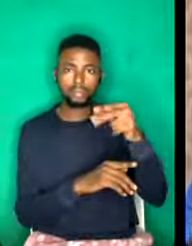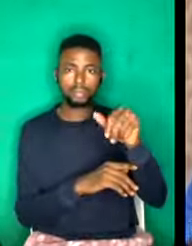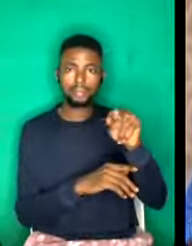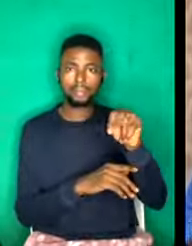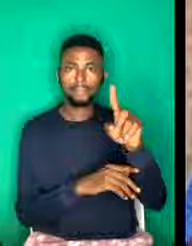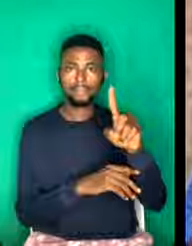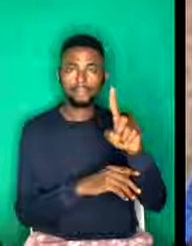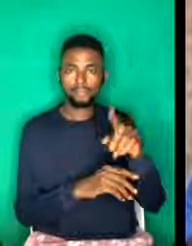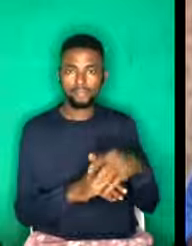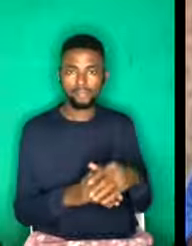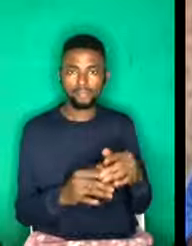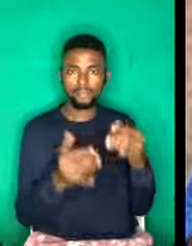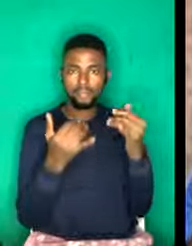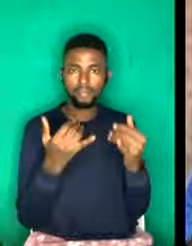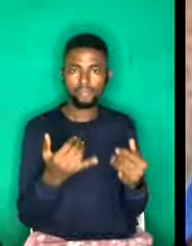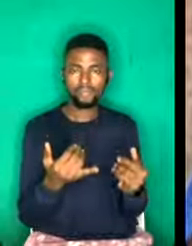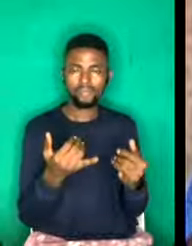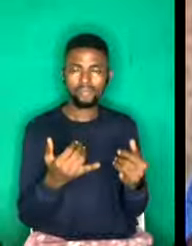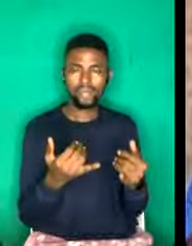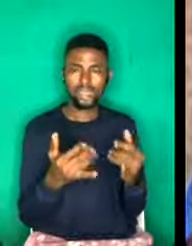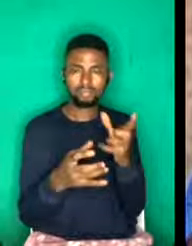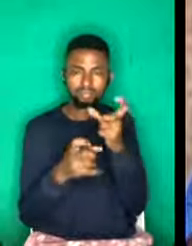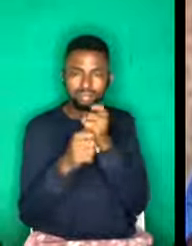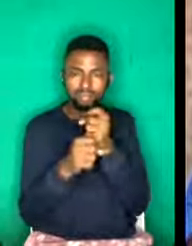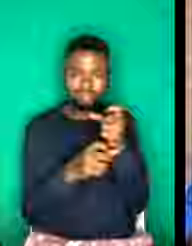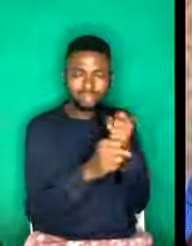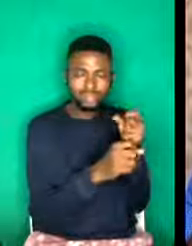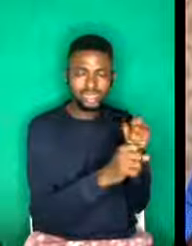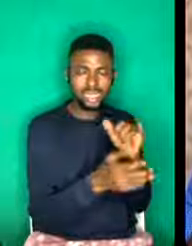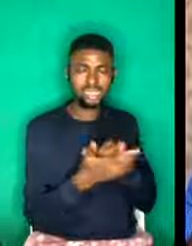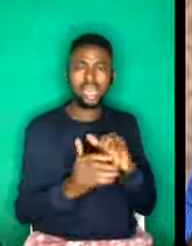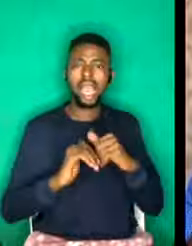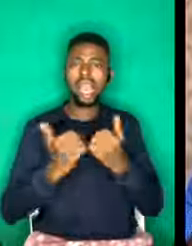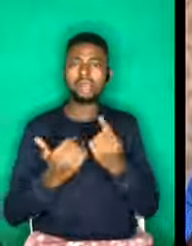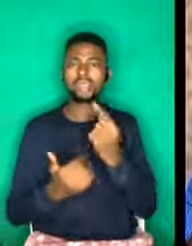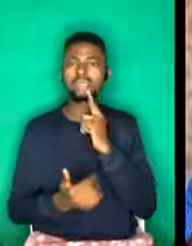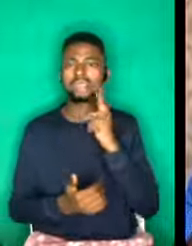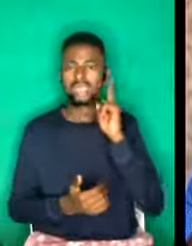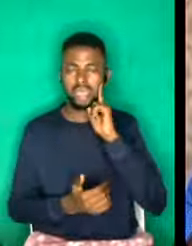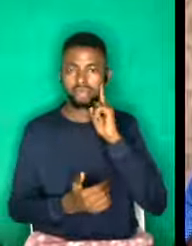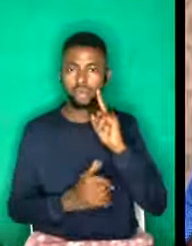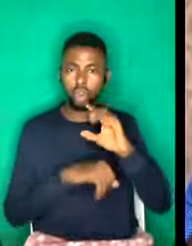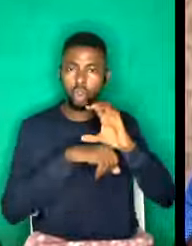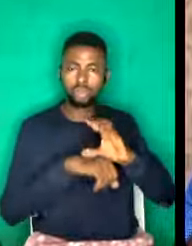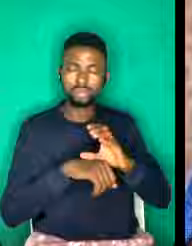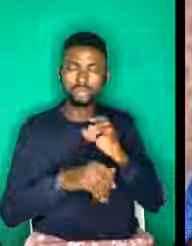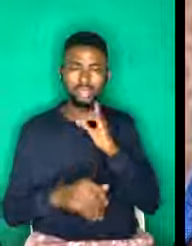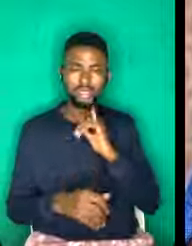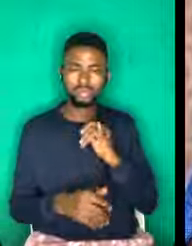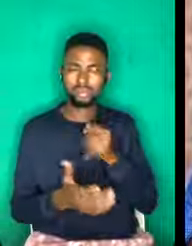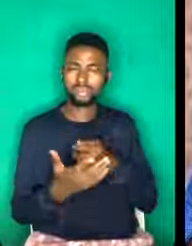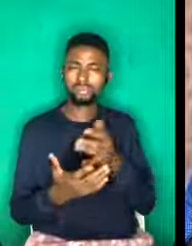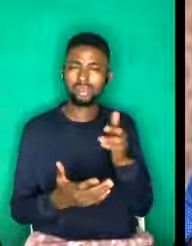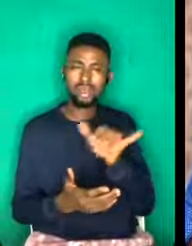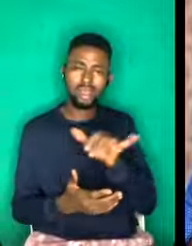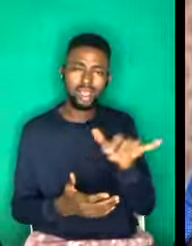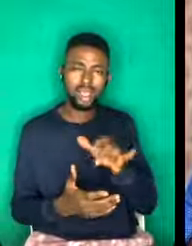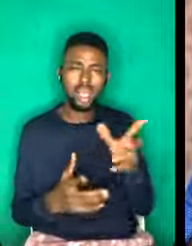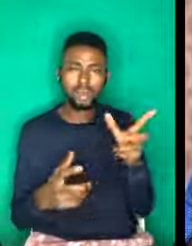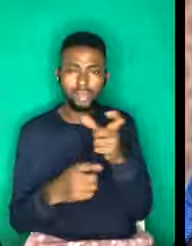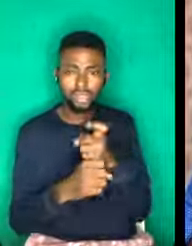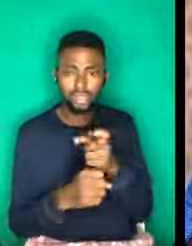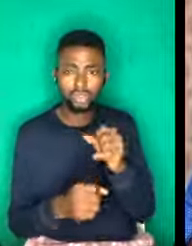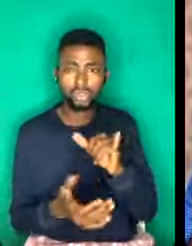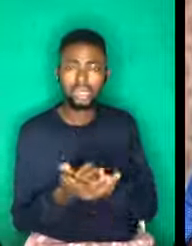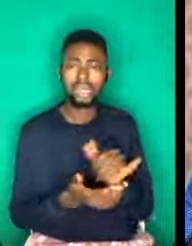3 letters, right? So Yes. that's how the deaf culture is. So it's like abbreviation, so that they can get to hear,